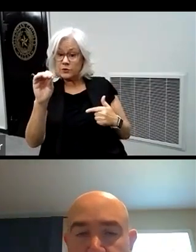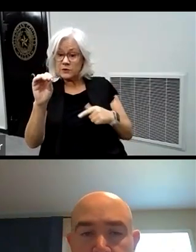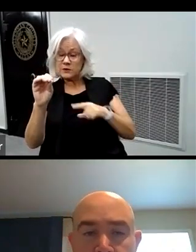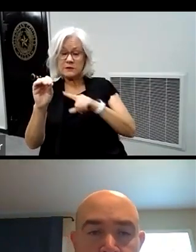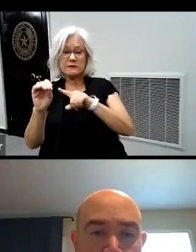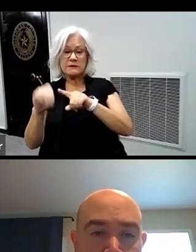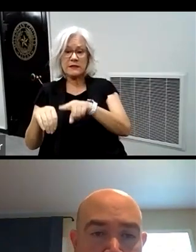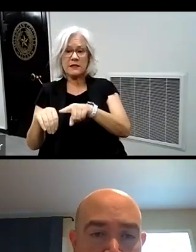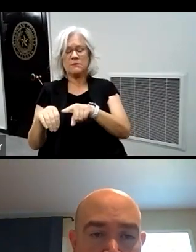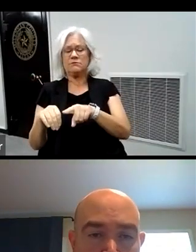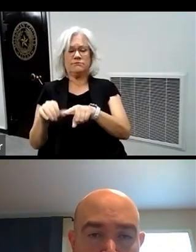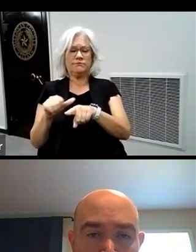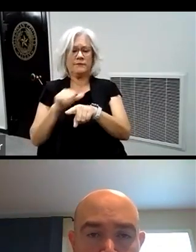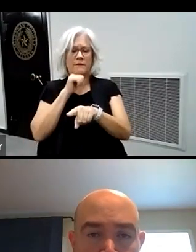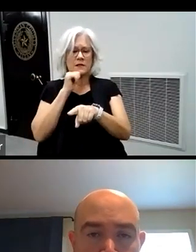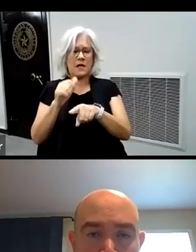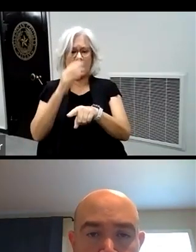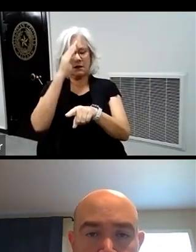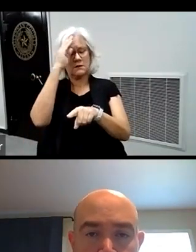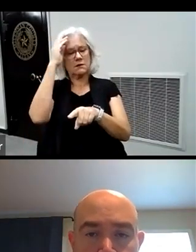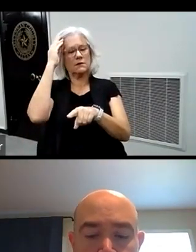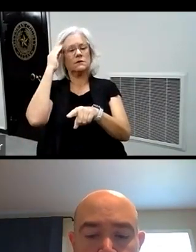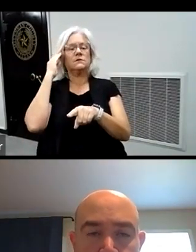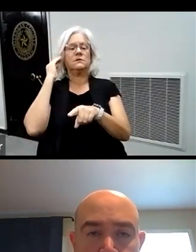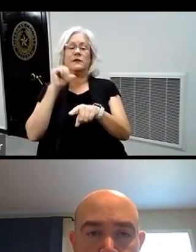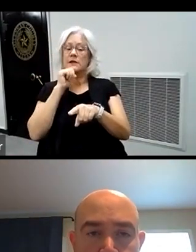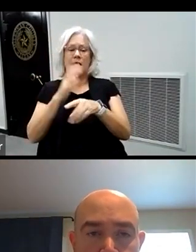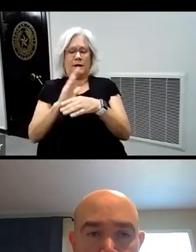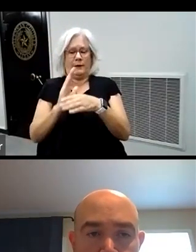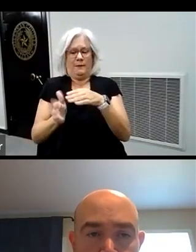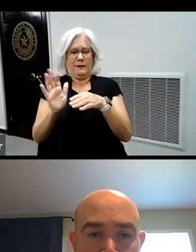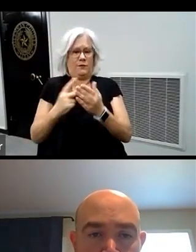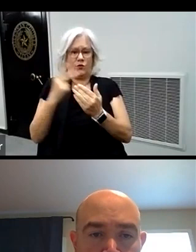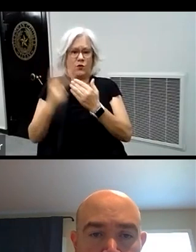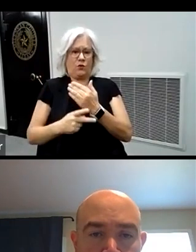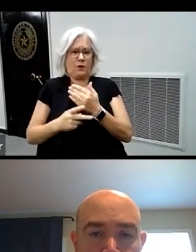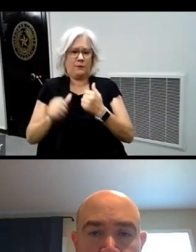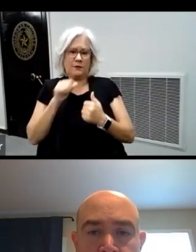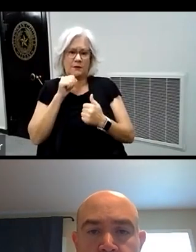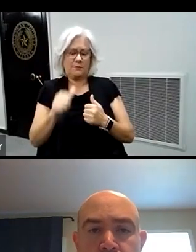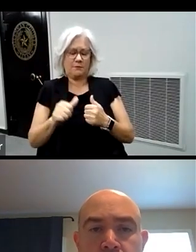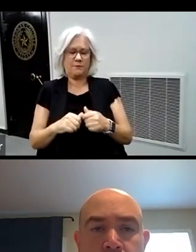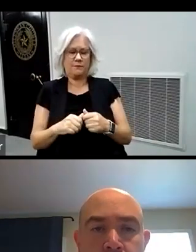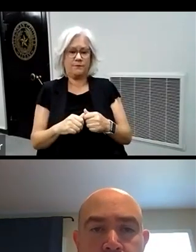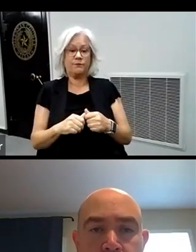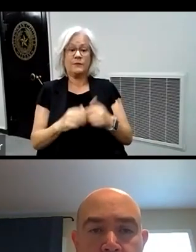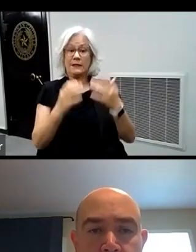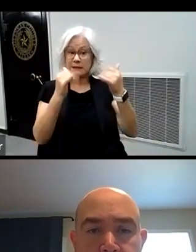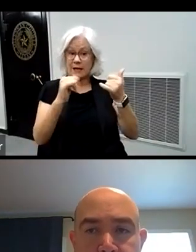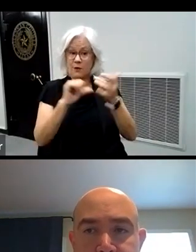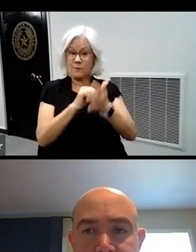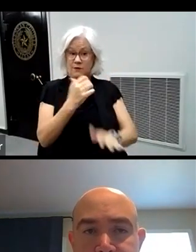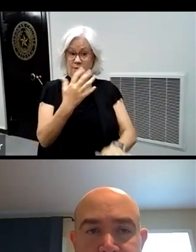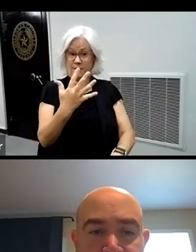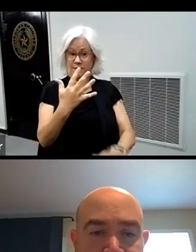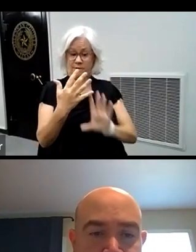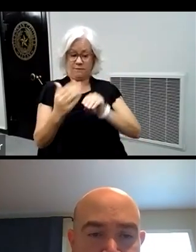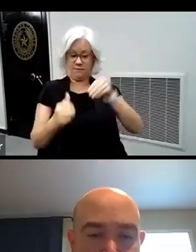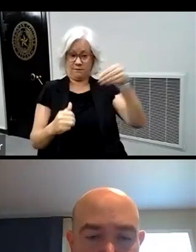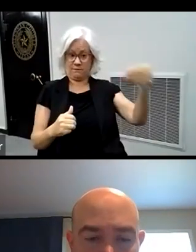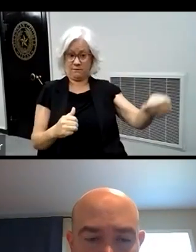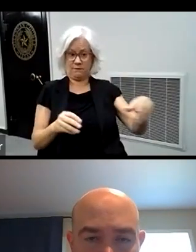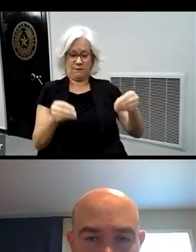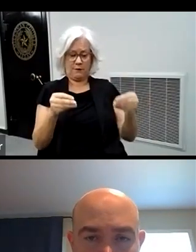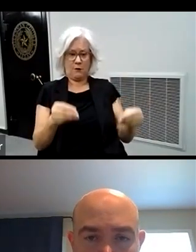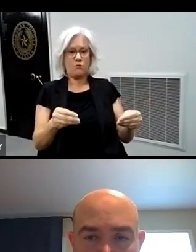have not completed the program successfully. If you'll please go to page 5, and this is